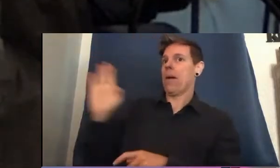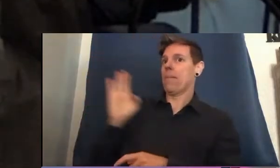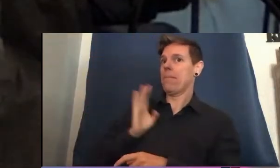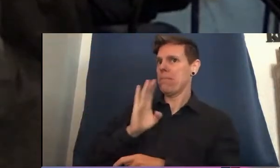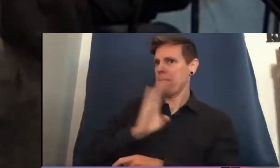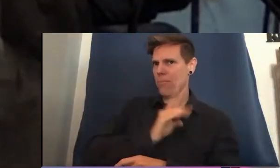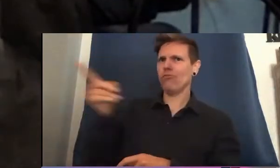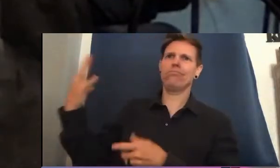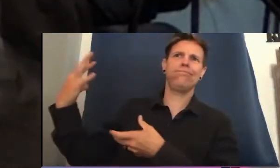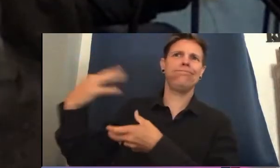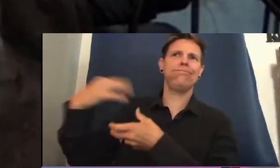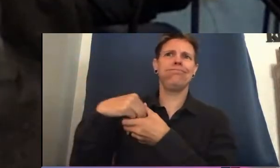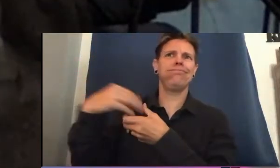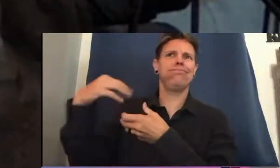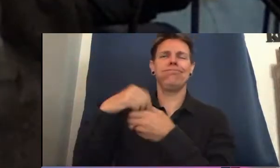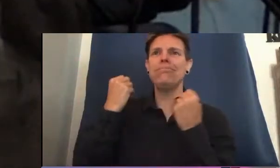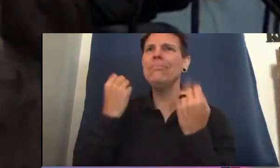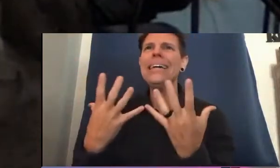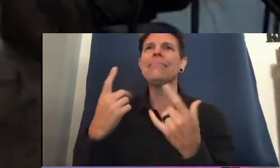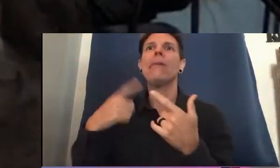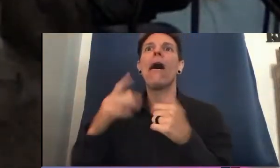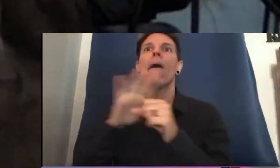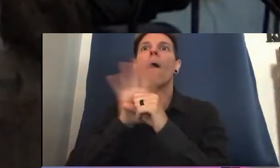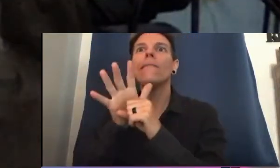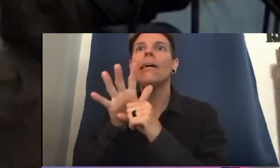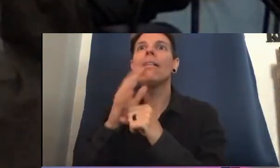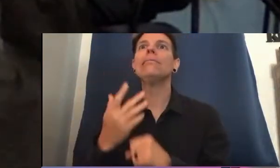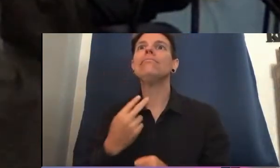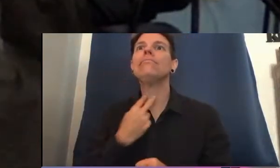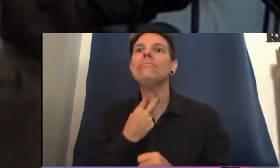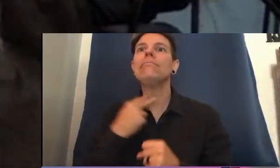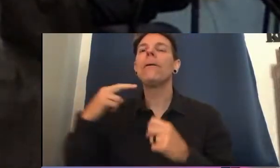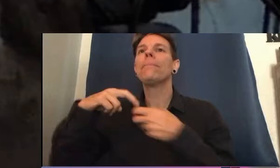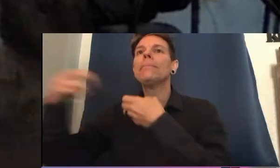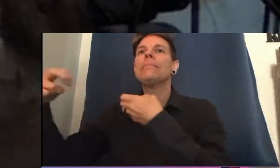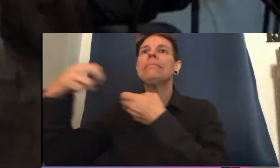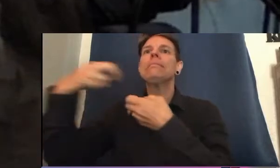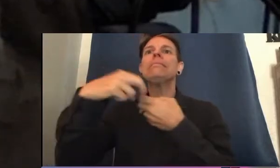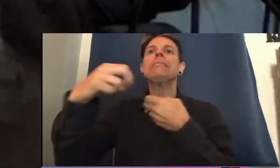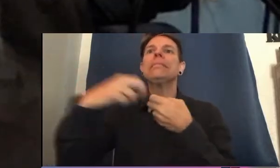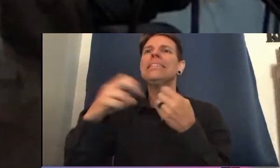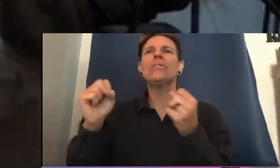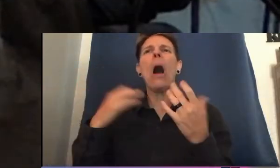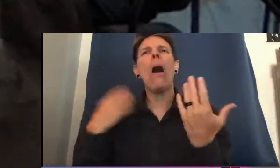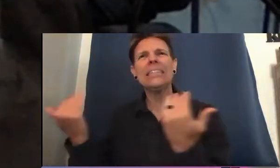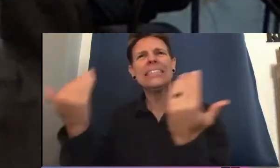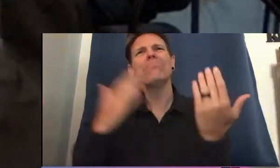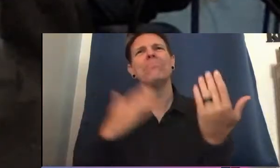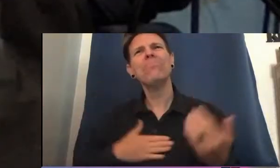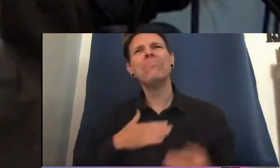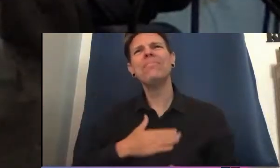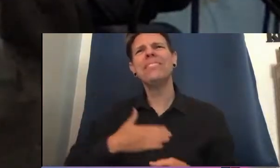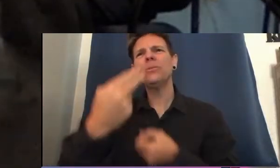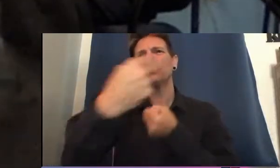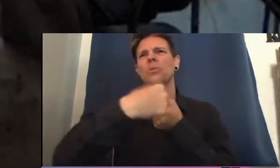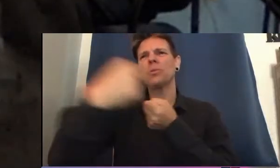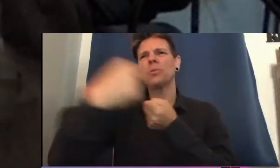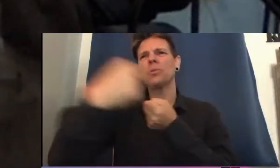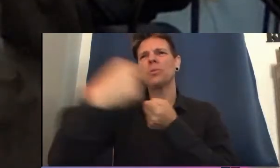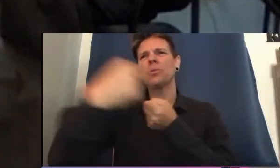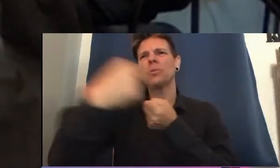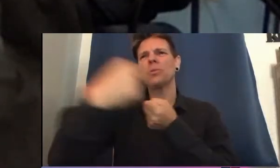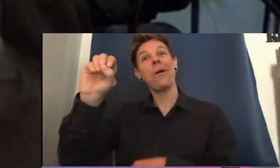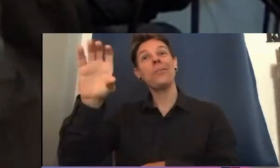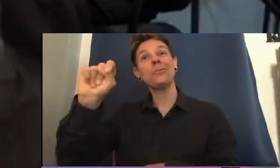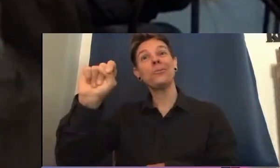I've stepped off, and I definitely would love to see you all join me on October 9th for that walk and have a public